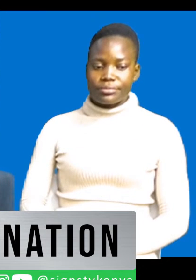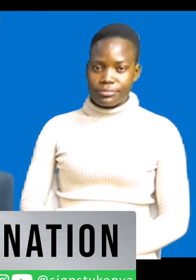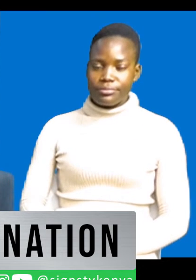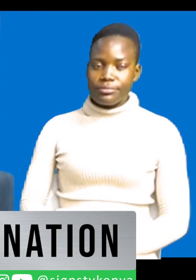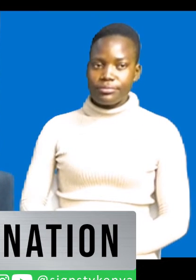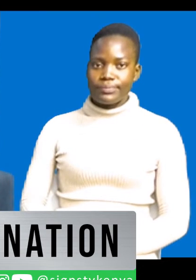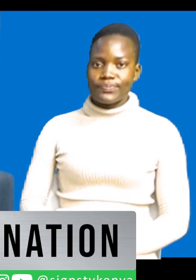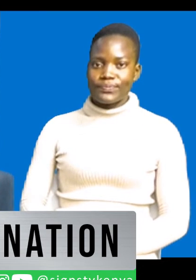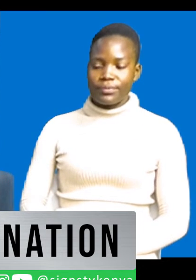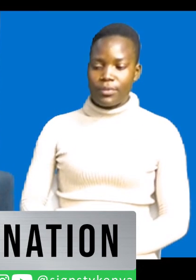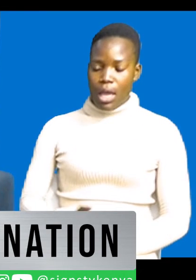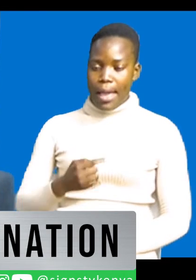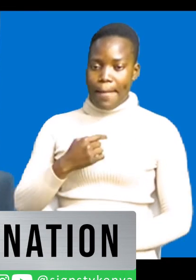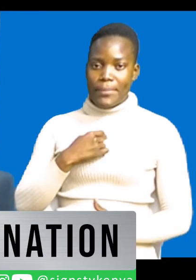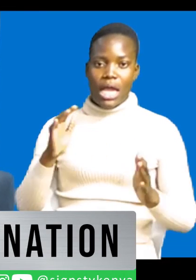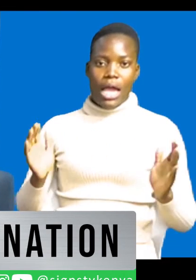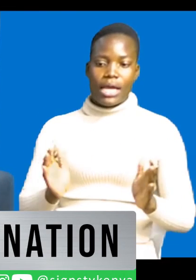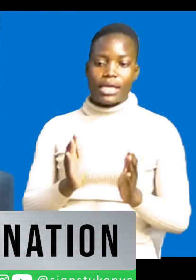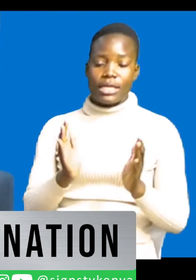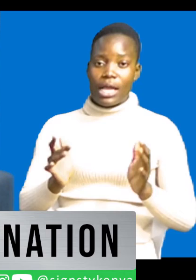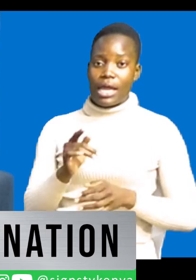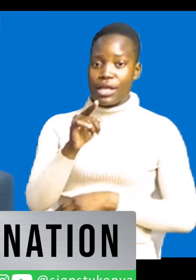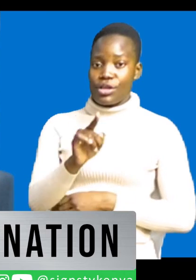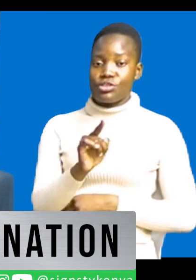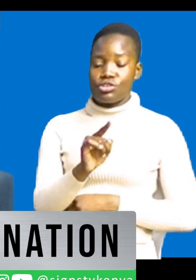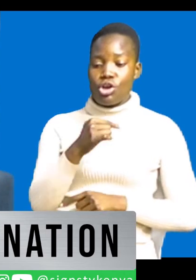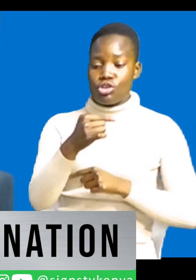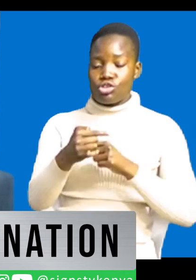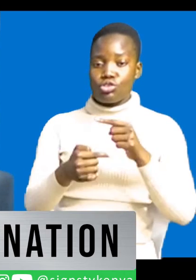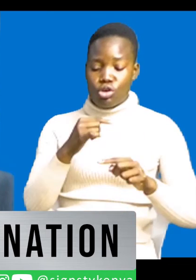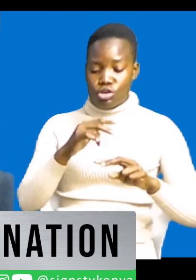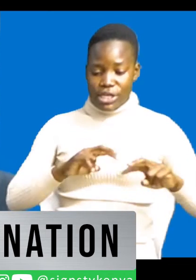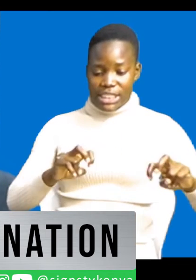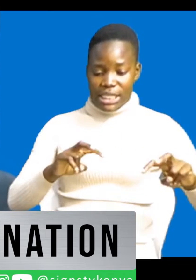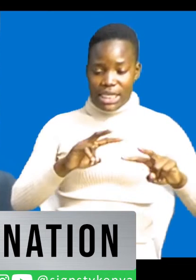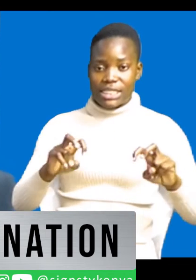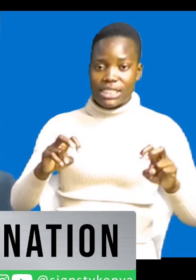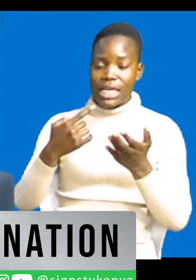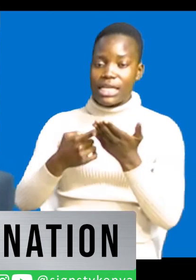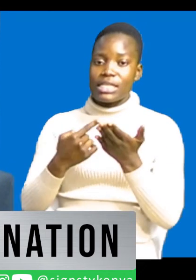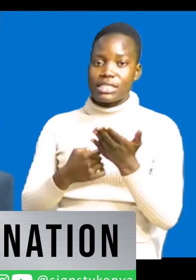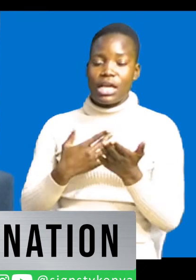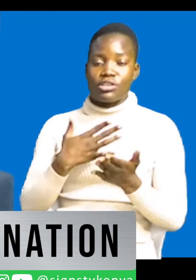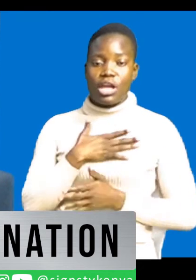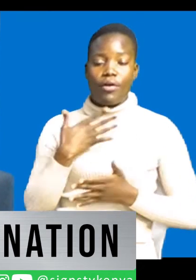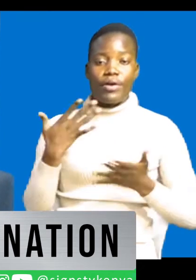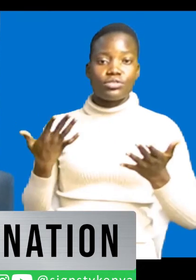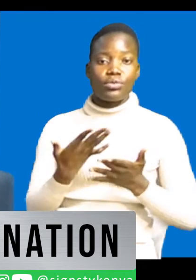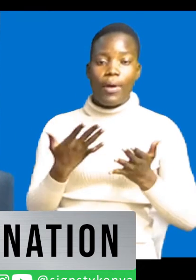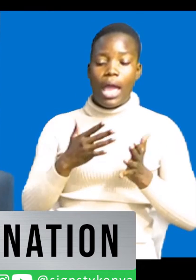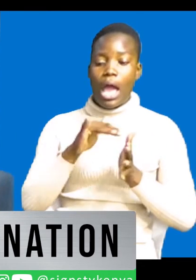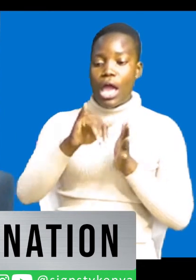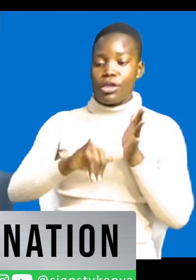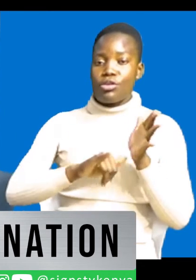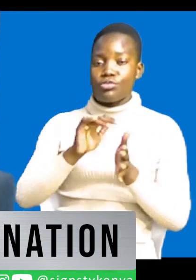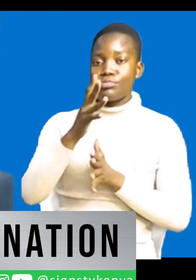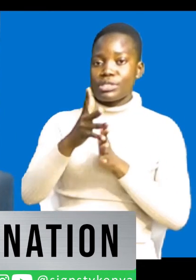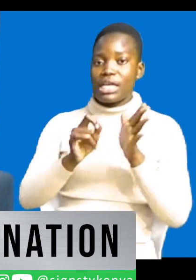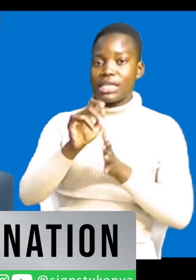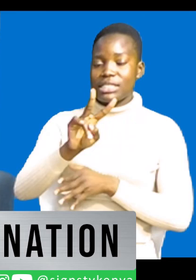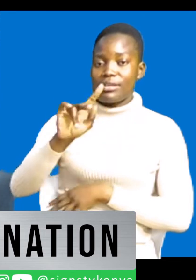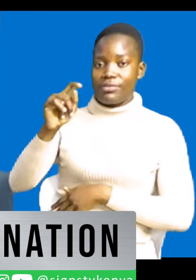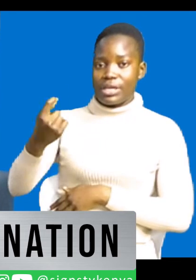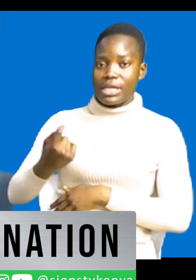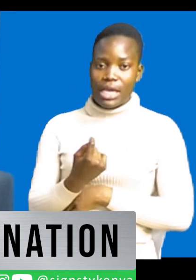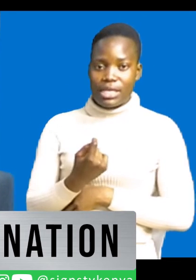So, I encourage you to keep on checking our discussions on YouTube. Science TV Kenya. Just tap